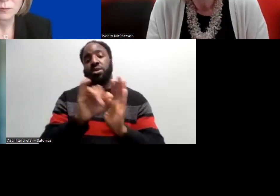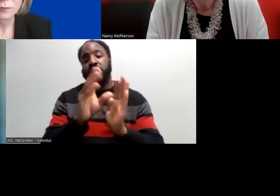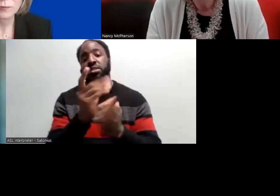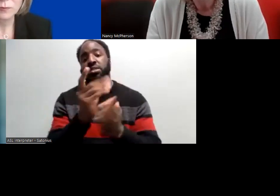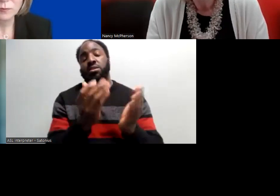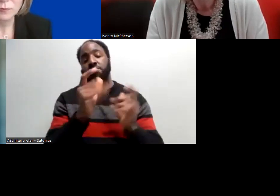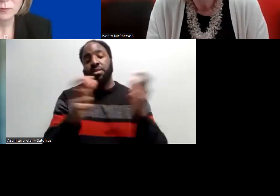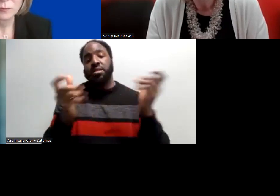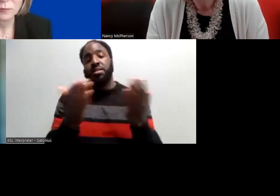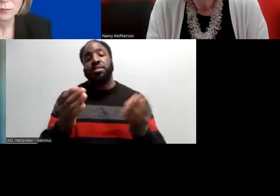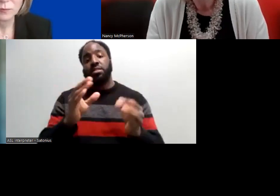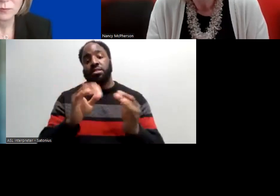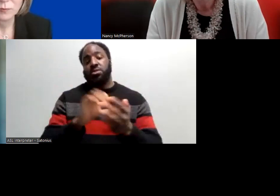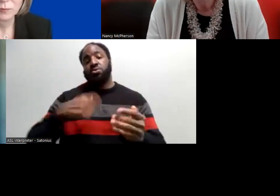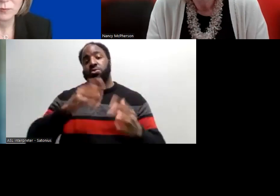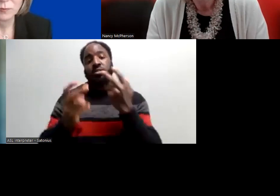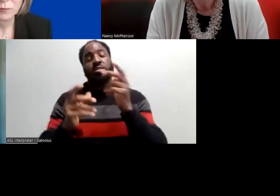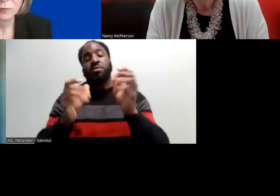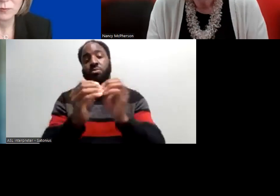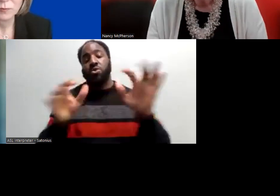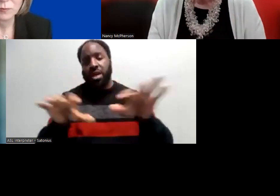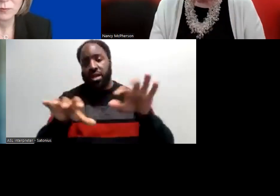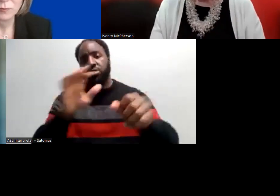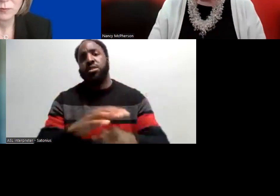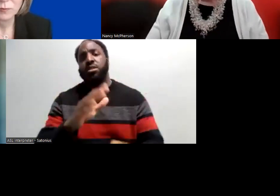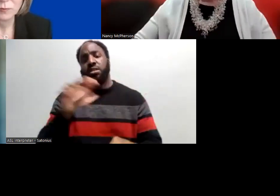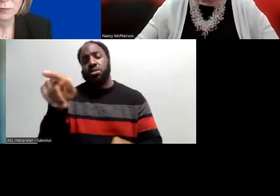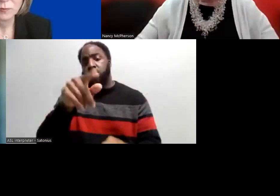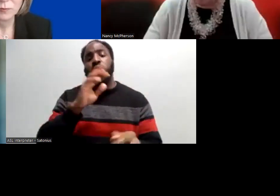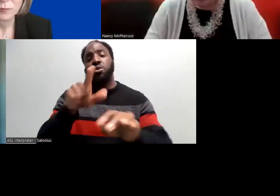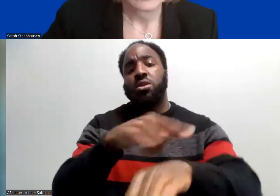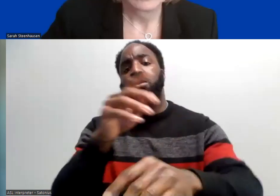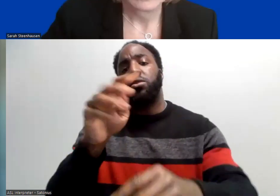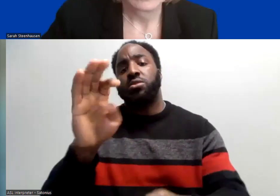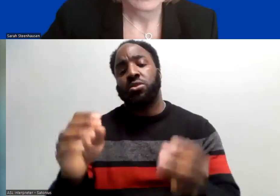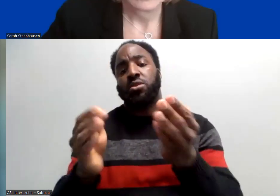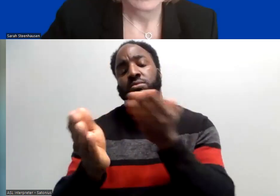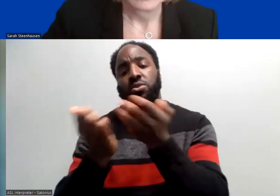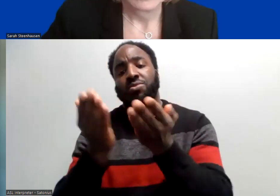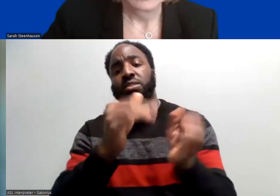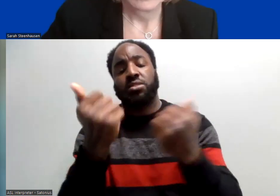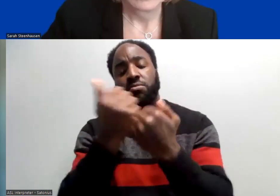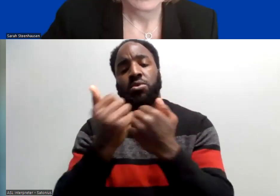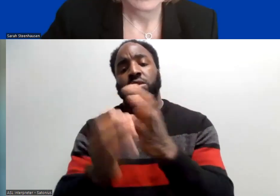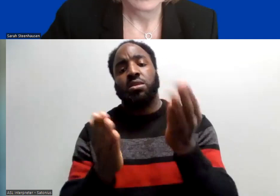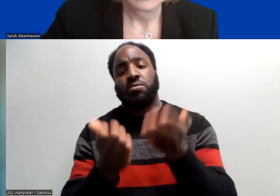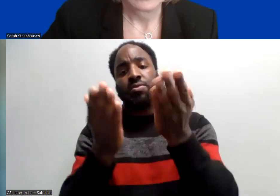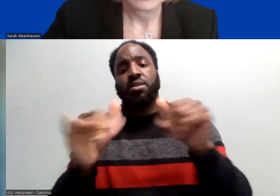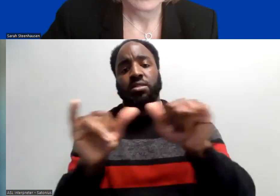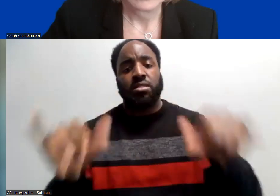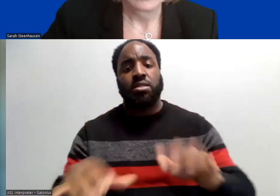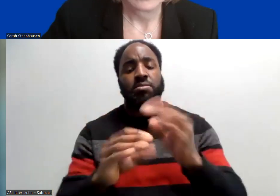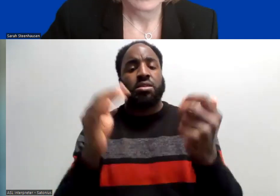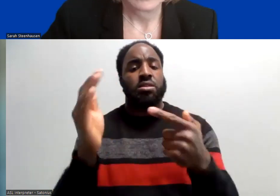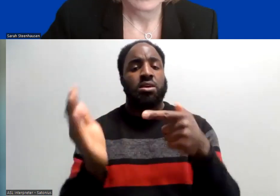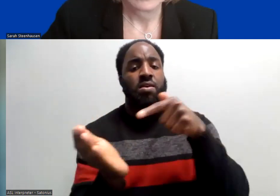see further action on. And those themes were long-term services and supports and providing a system and